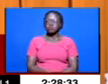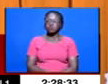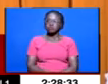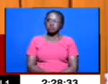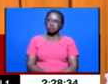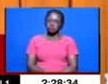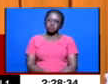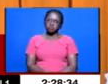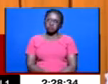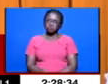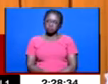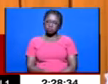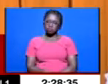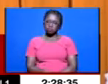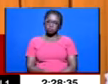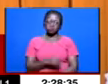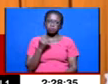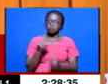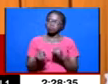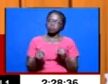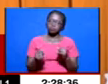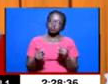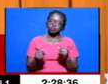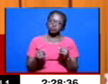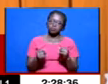My conclusion there is that